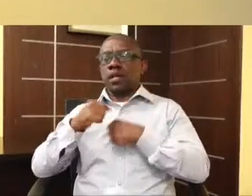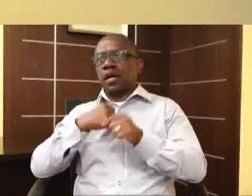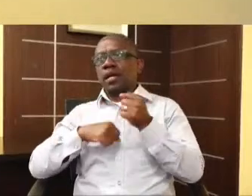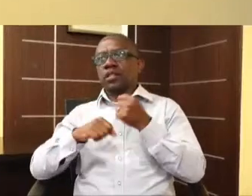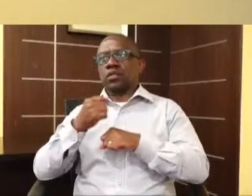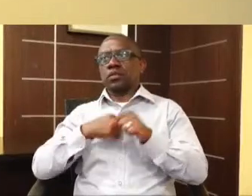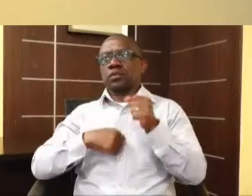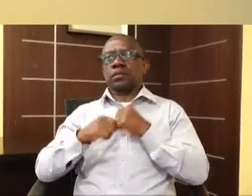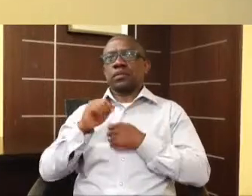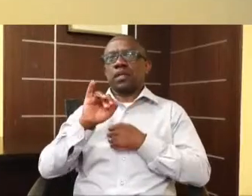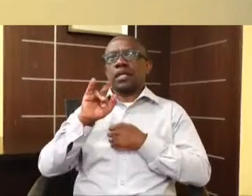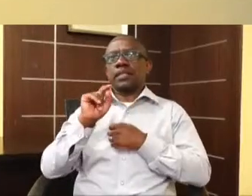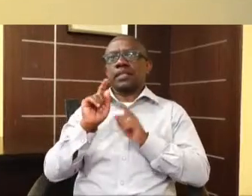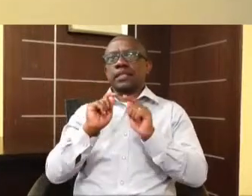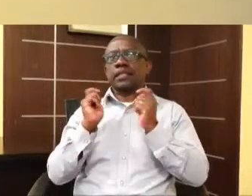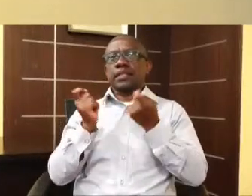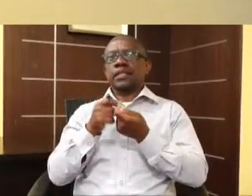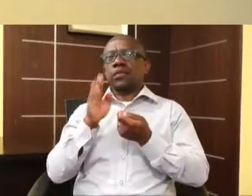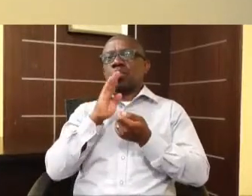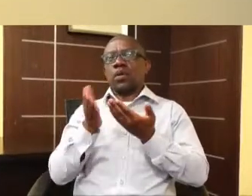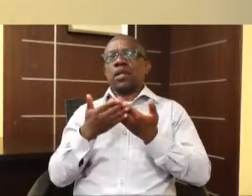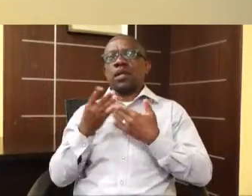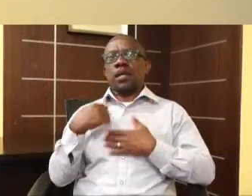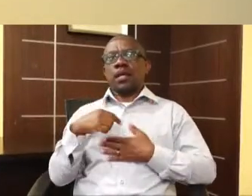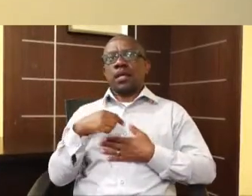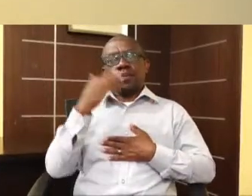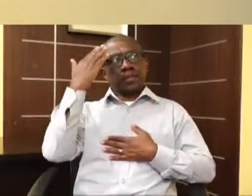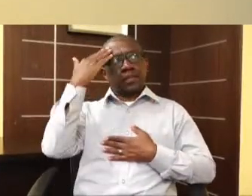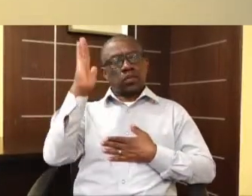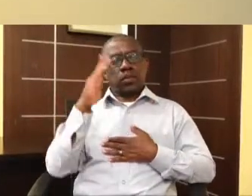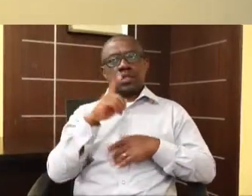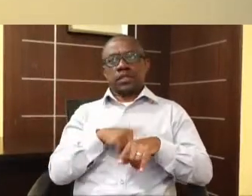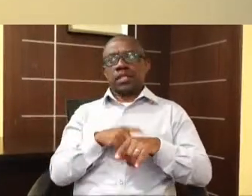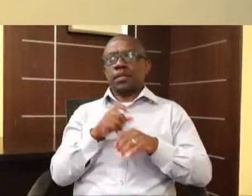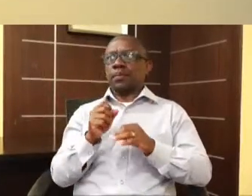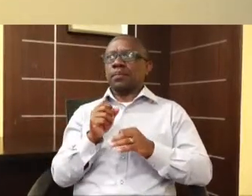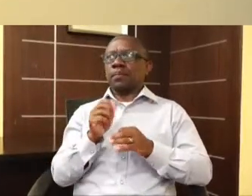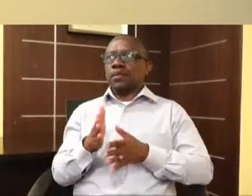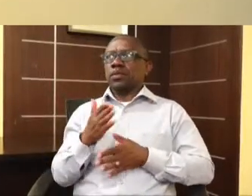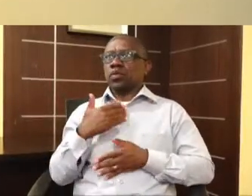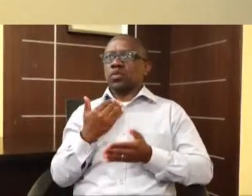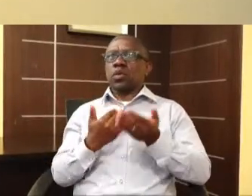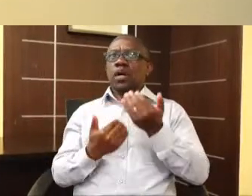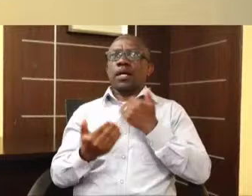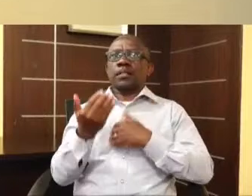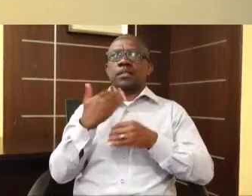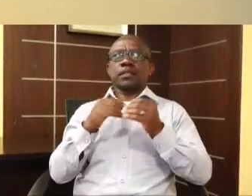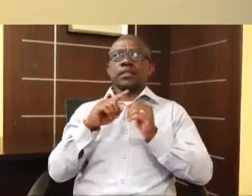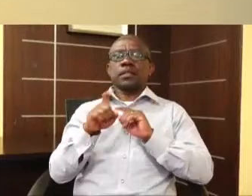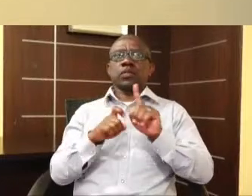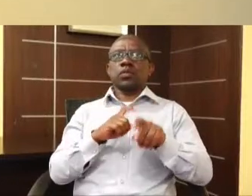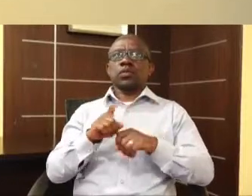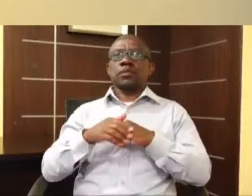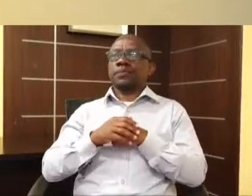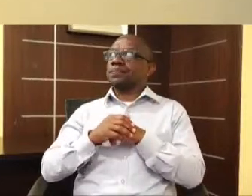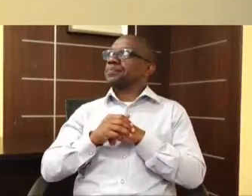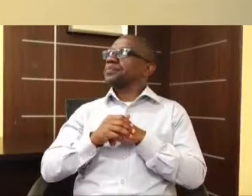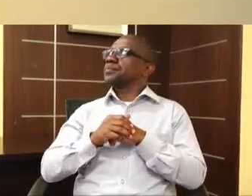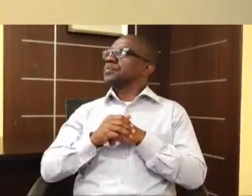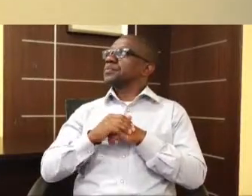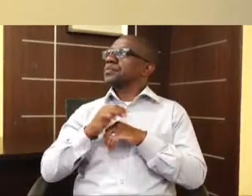know once we have somebody who wants to ask a question. So I want to